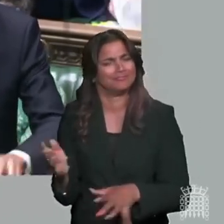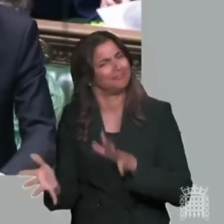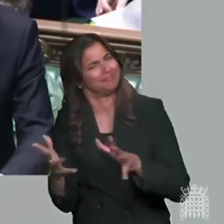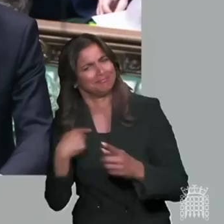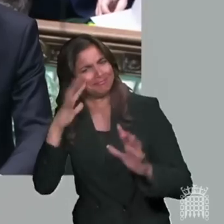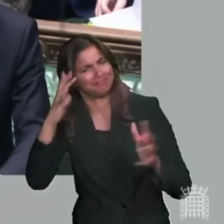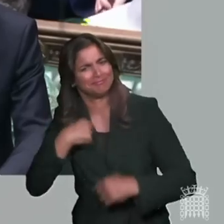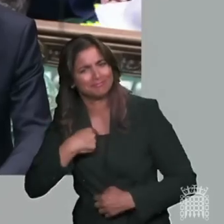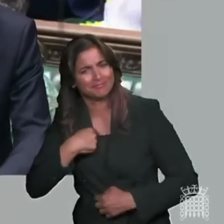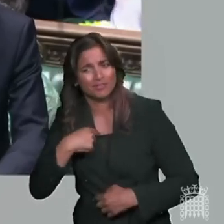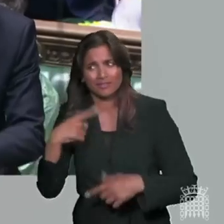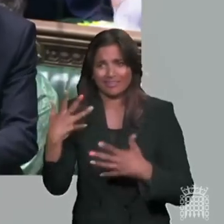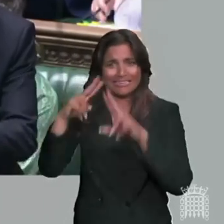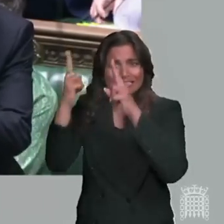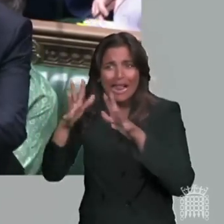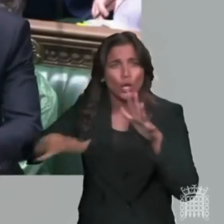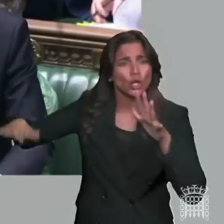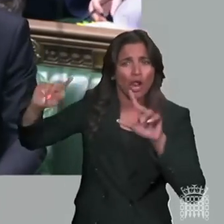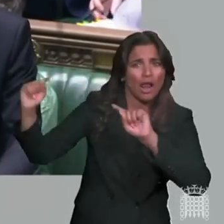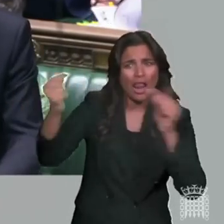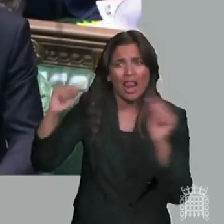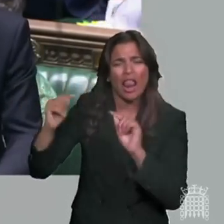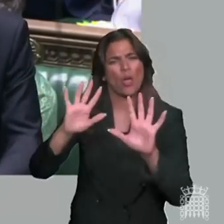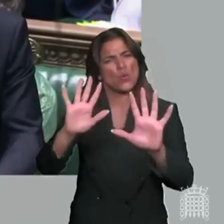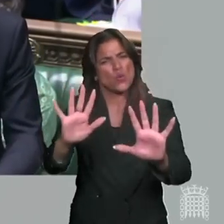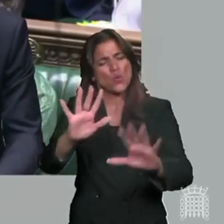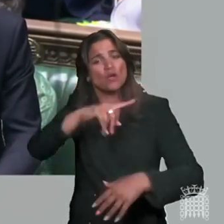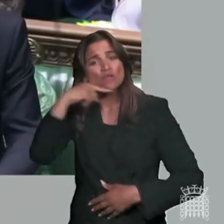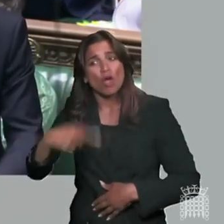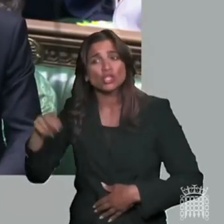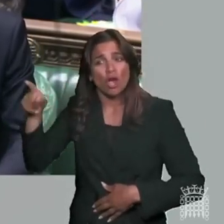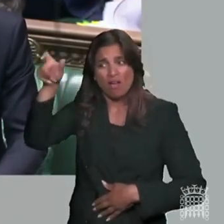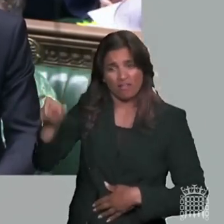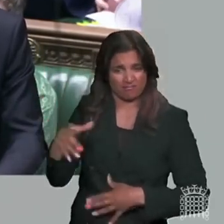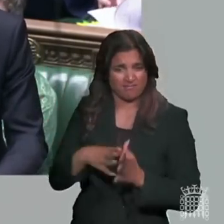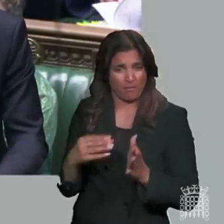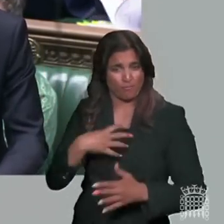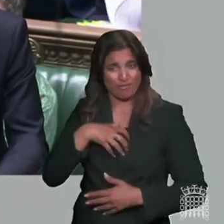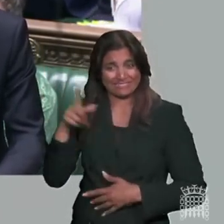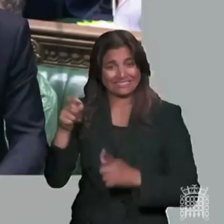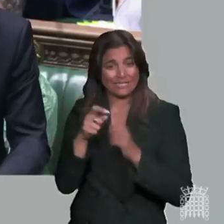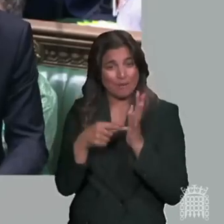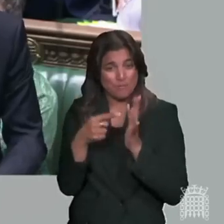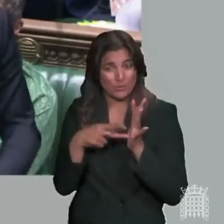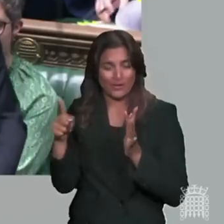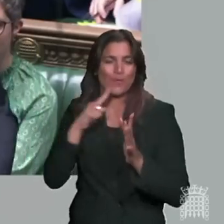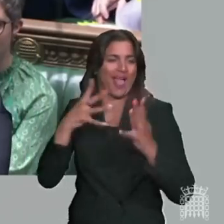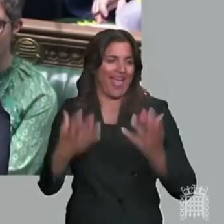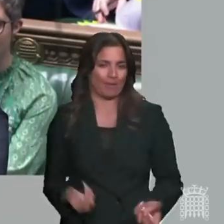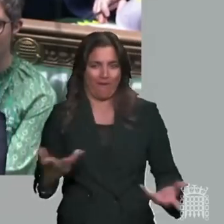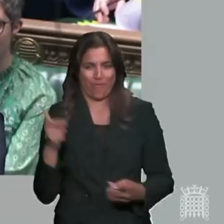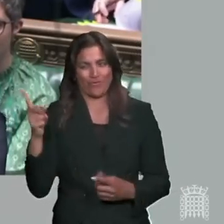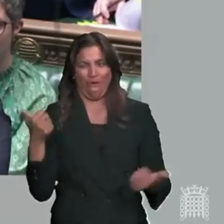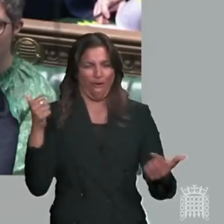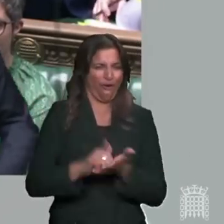of international conflict. Despots like Putin are the only people who will welcome such a policy.